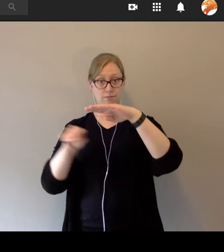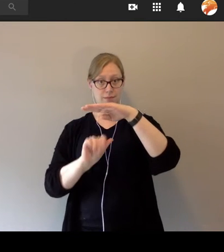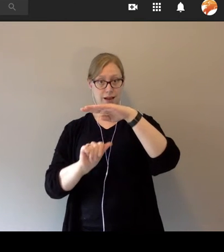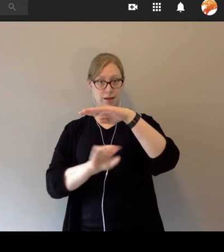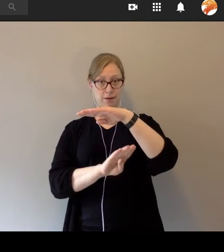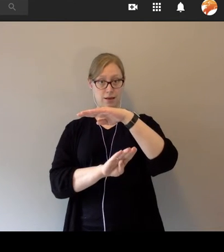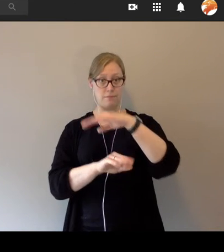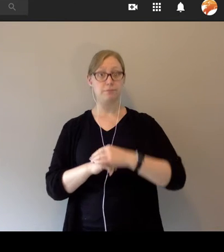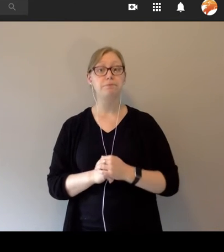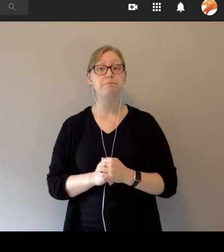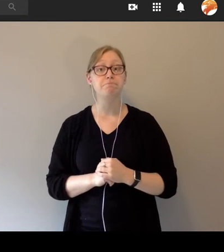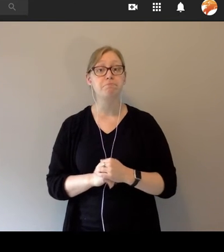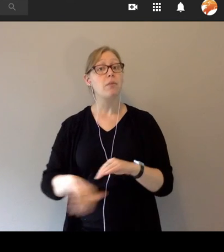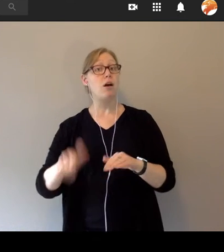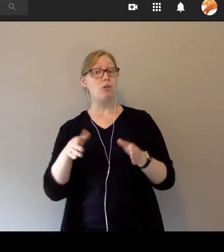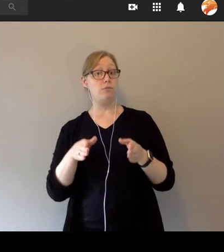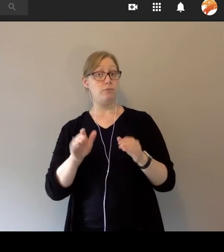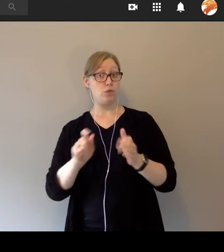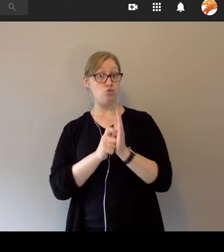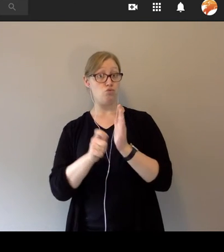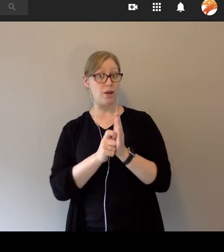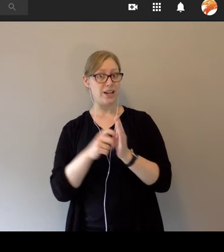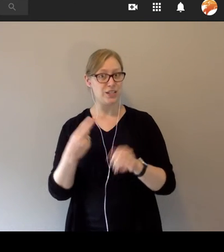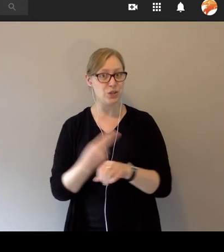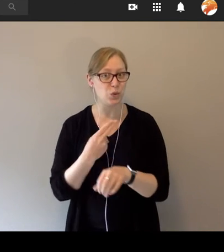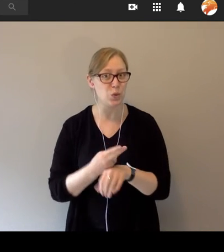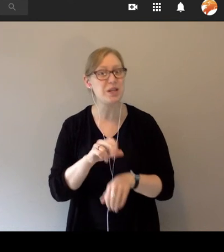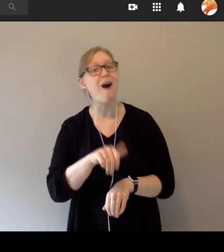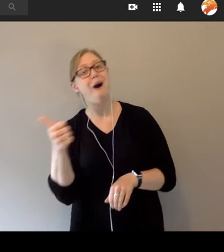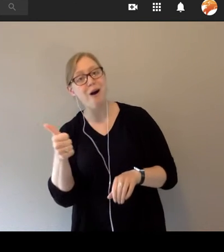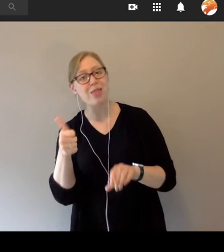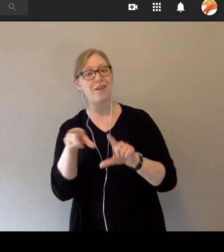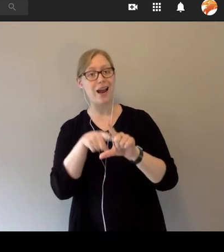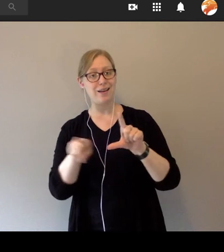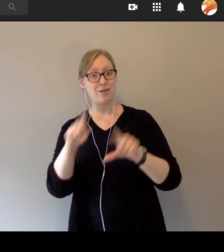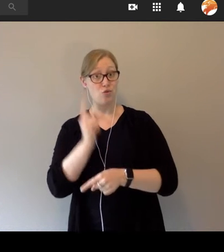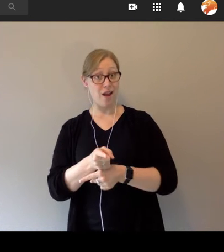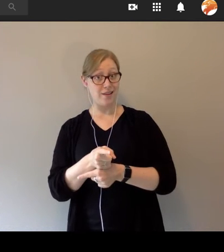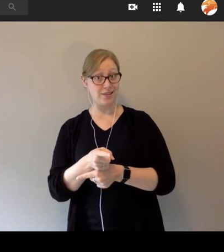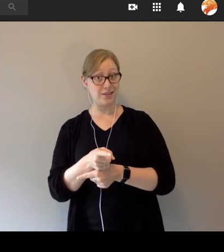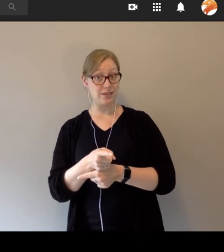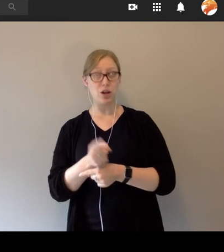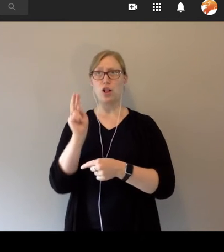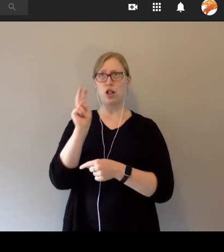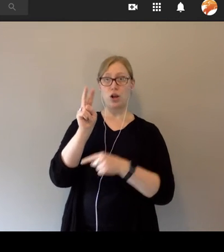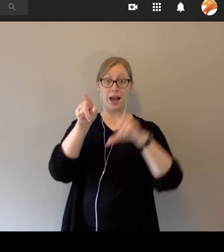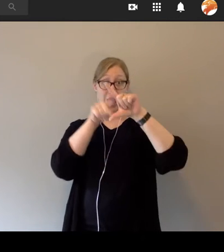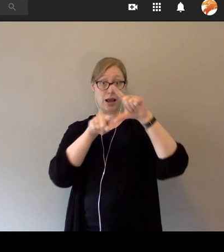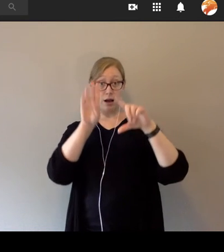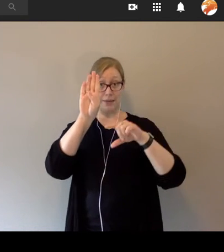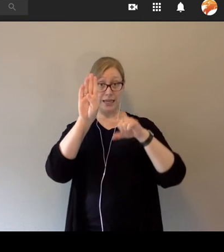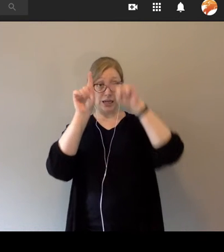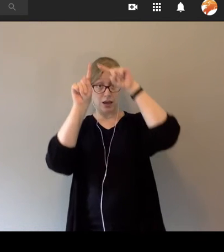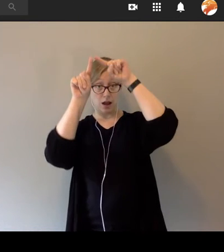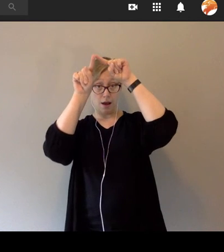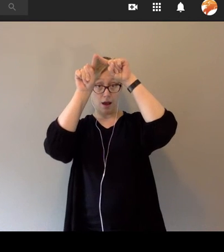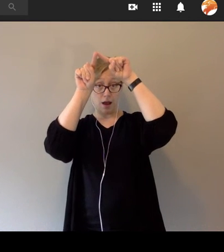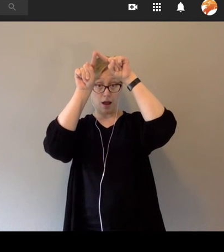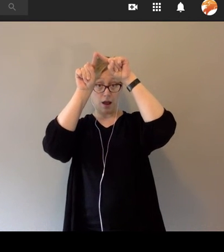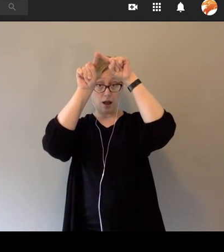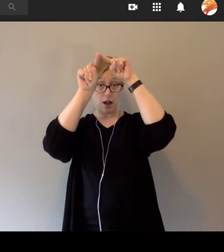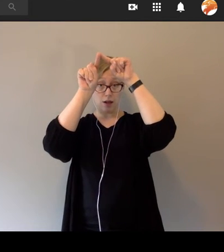The other way to do it is to use the other angle. And so if I'm looking at angle B, which is